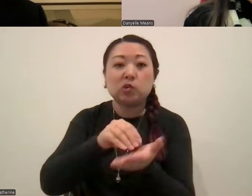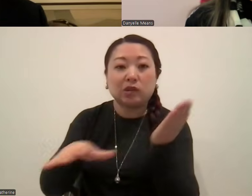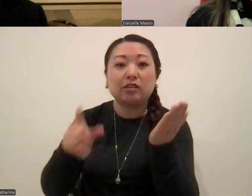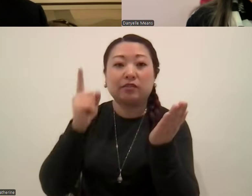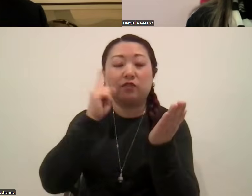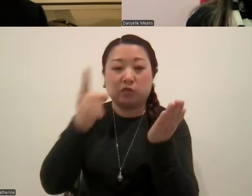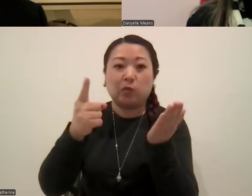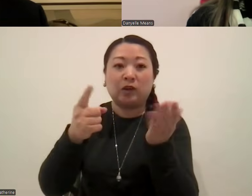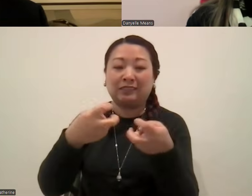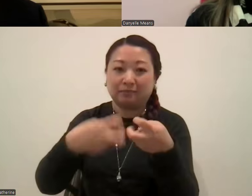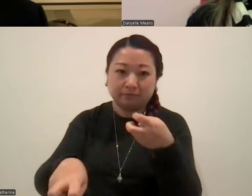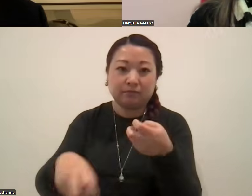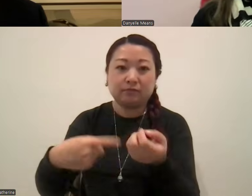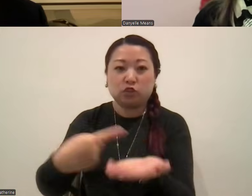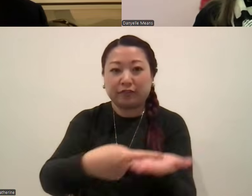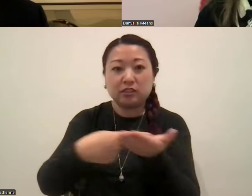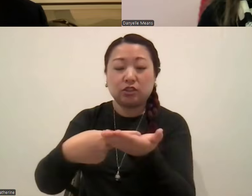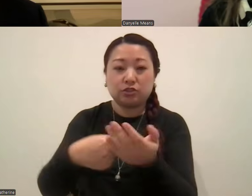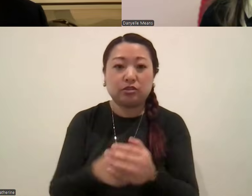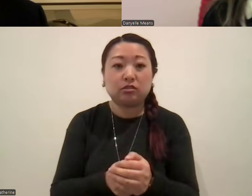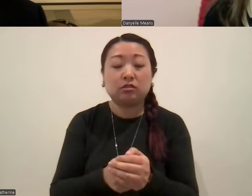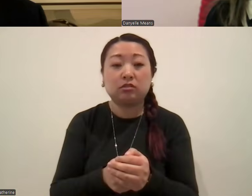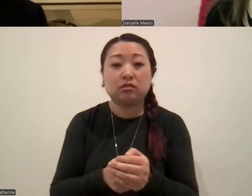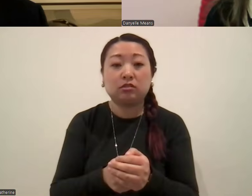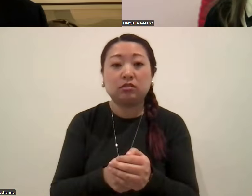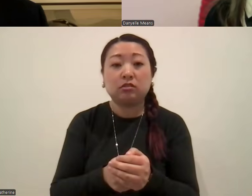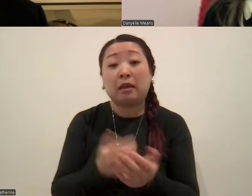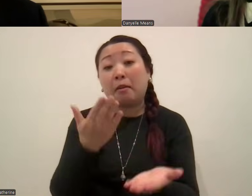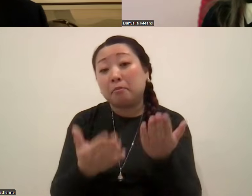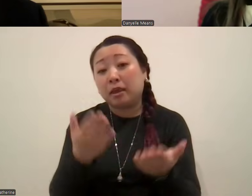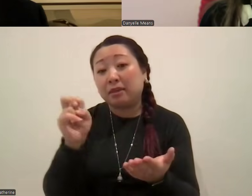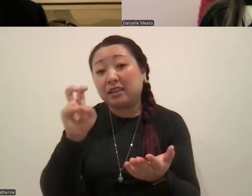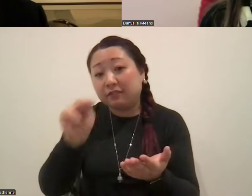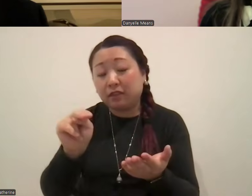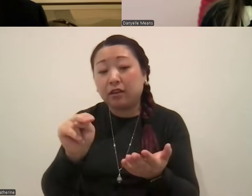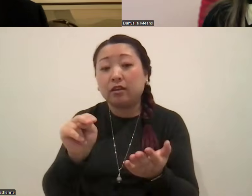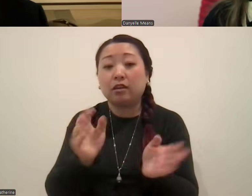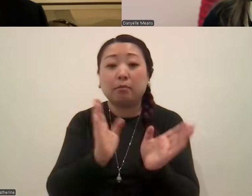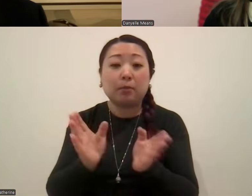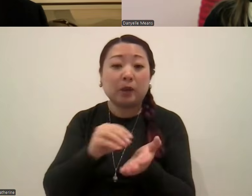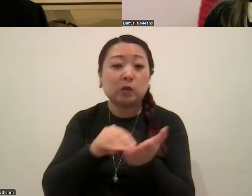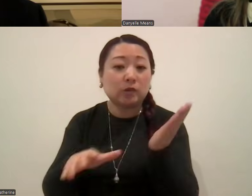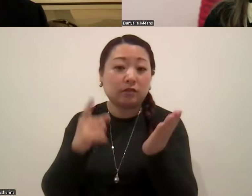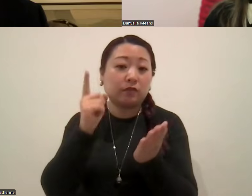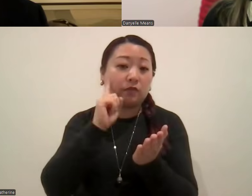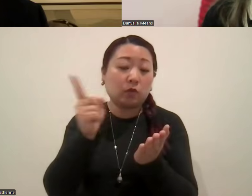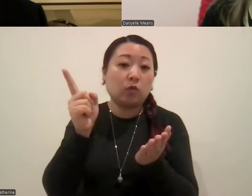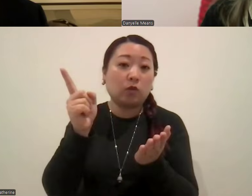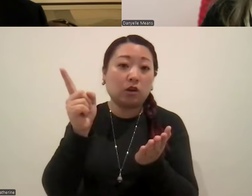hard conversations, and maybe even prepare them for